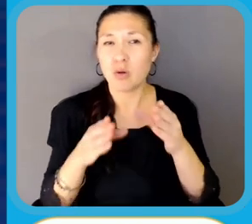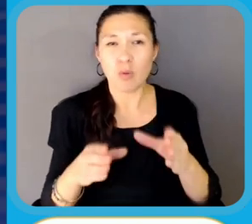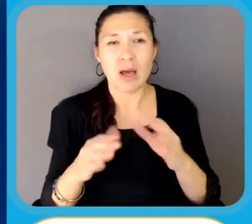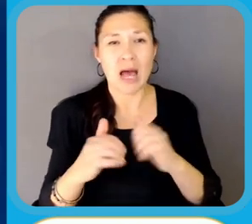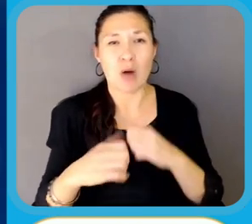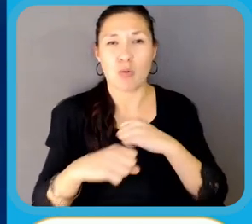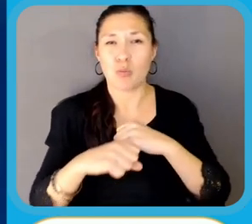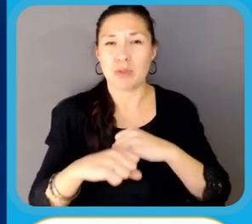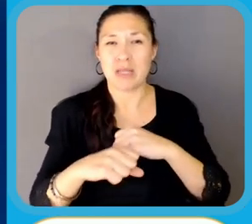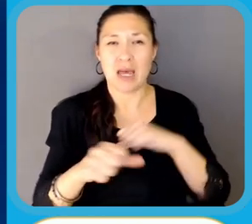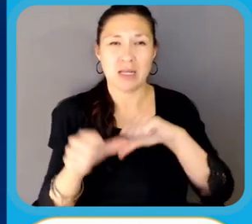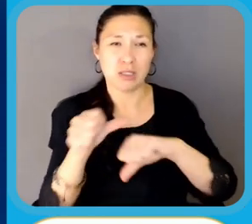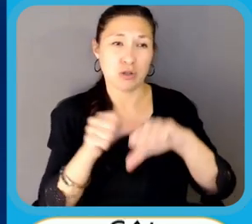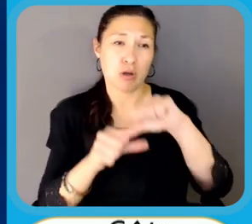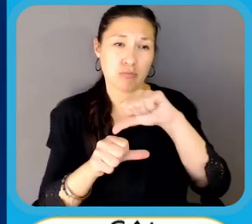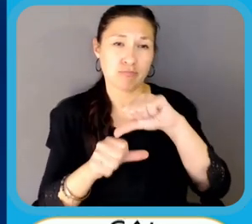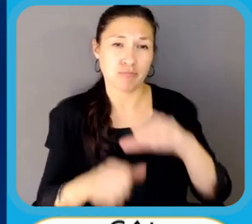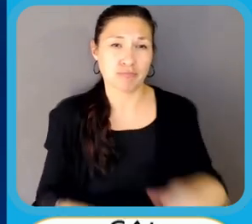each other.